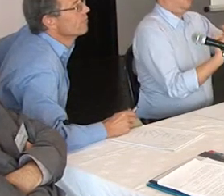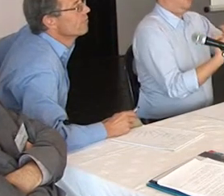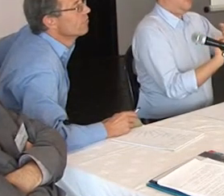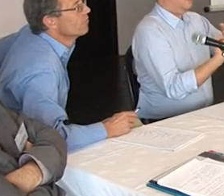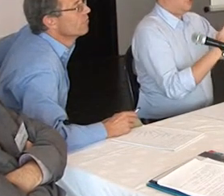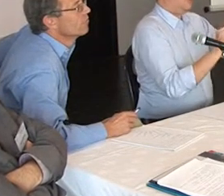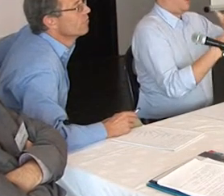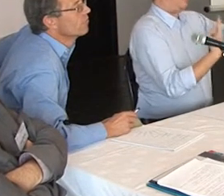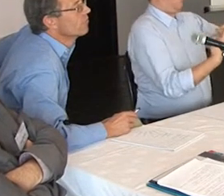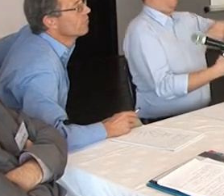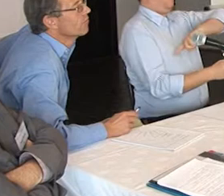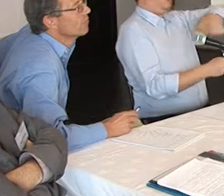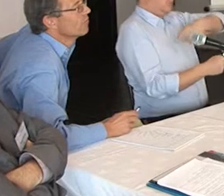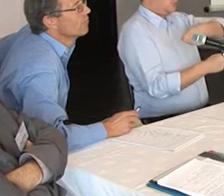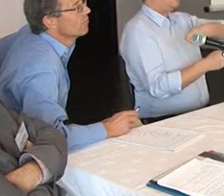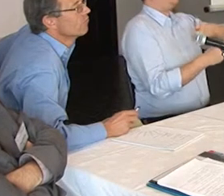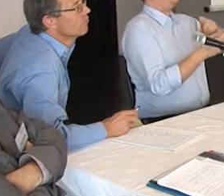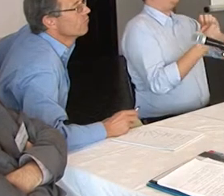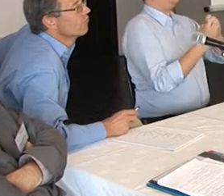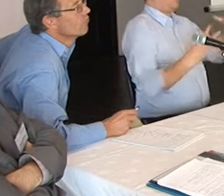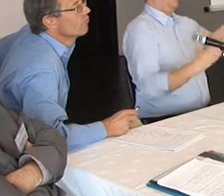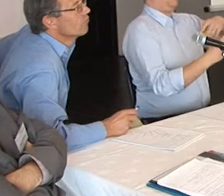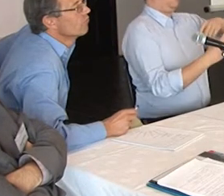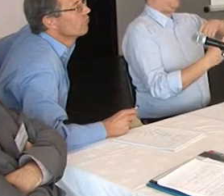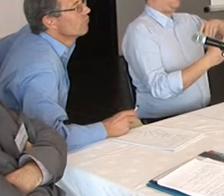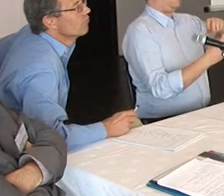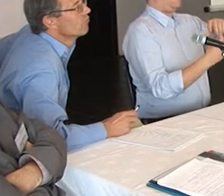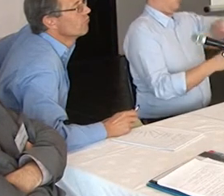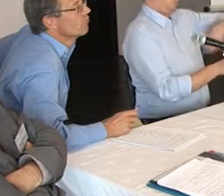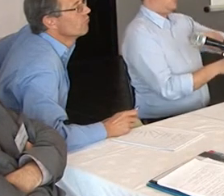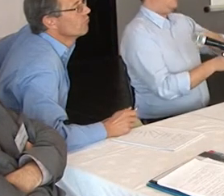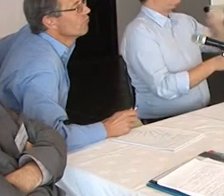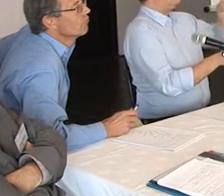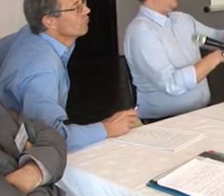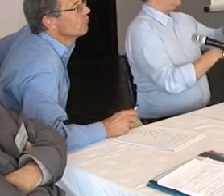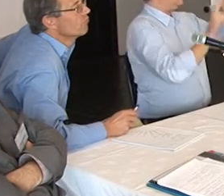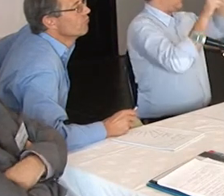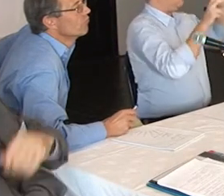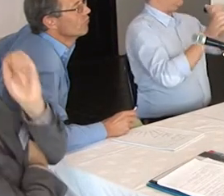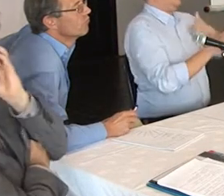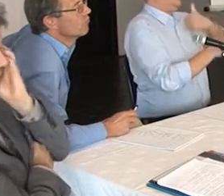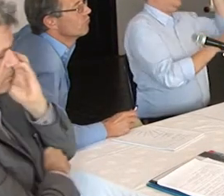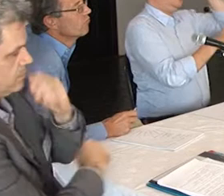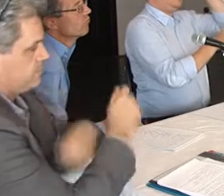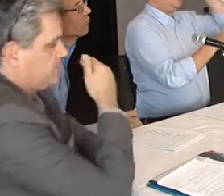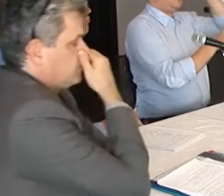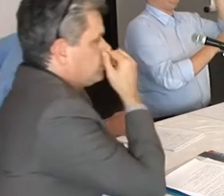this quote that nothing about us without us. And that, I think,